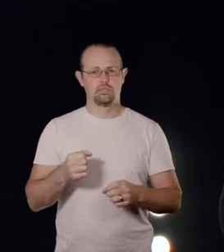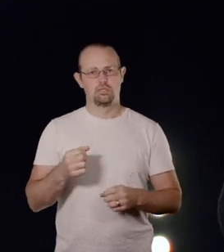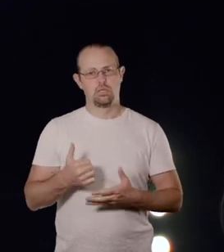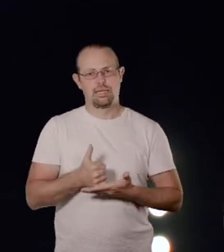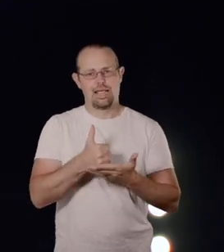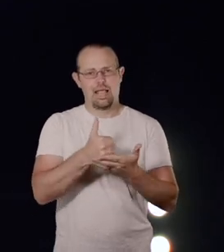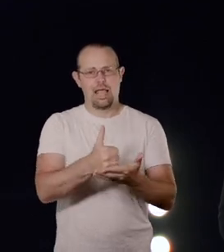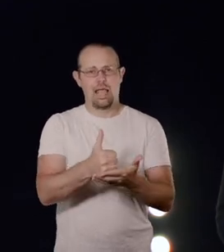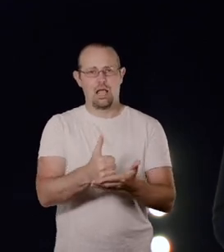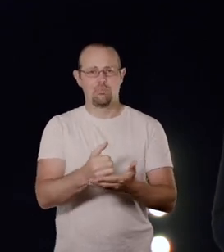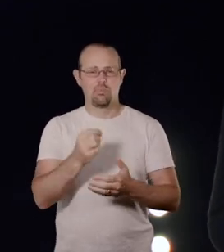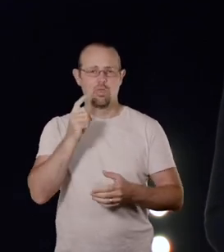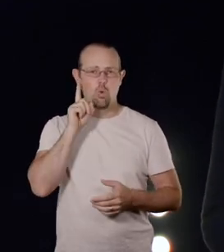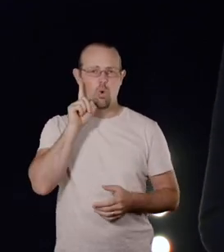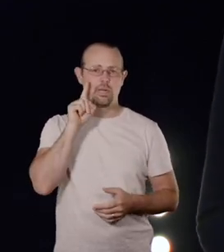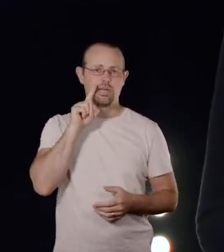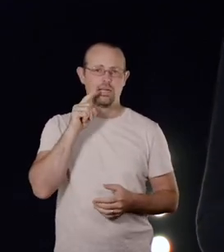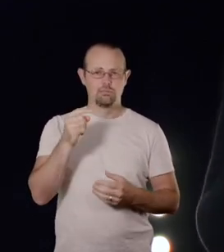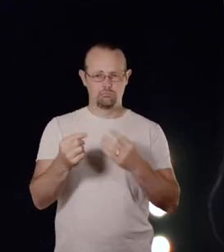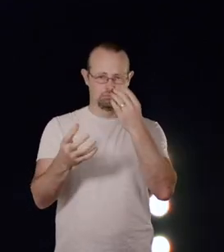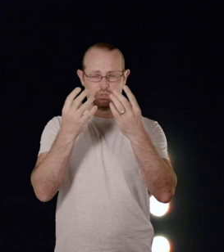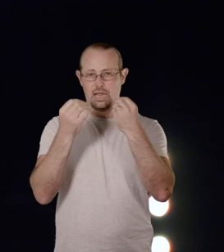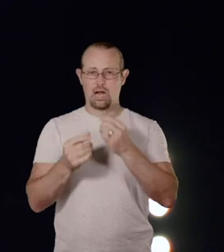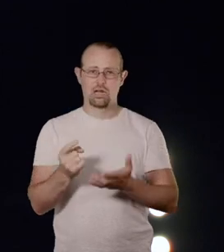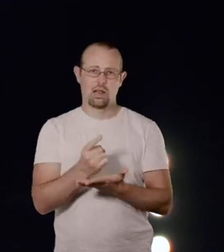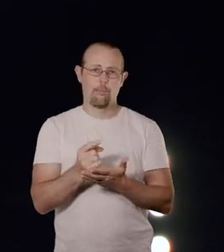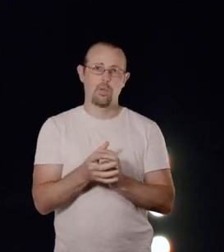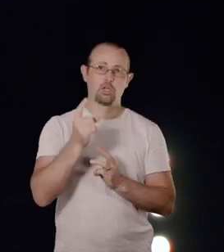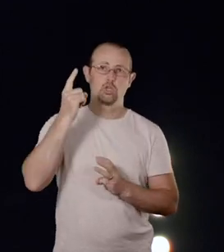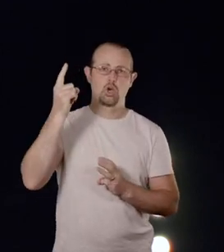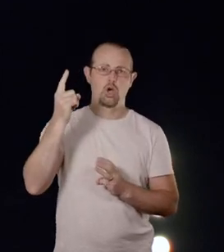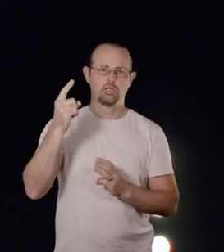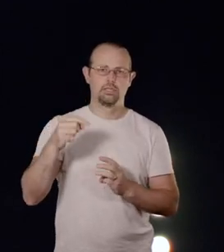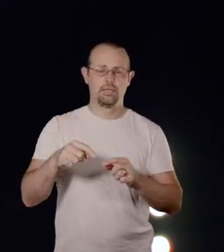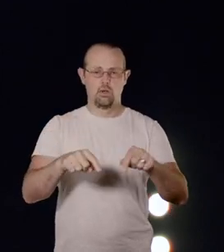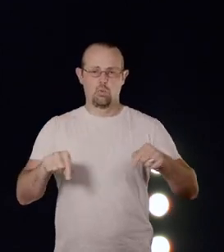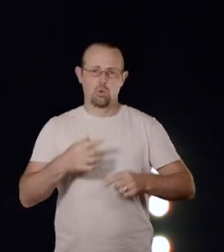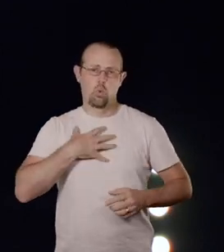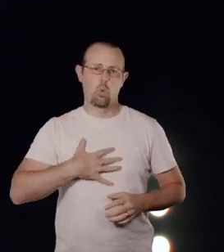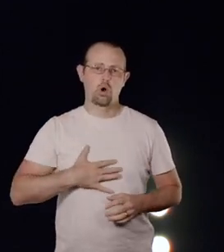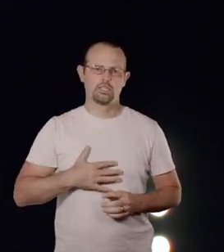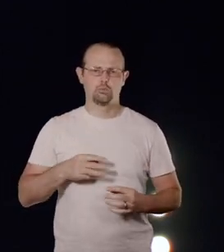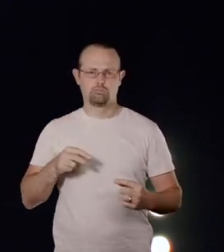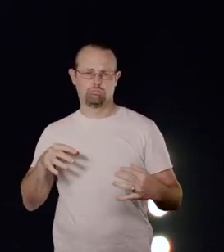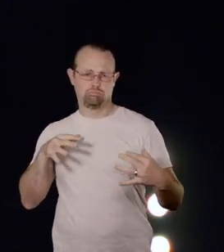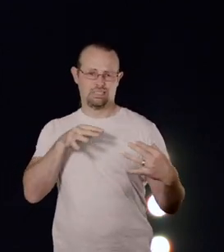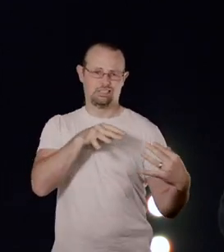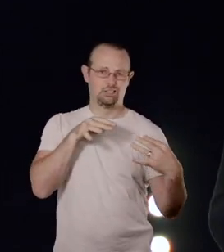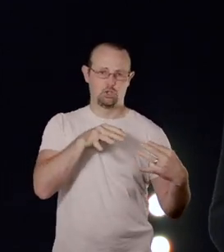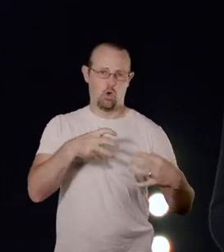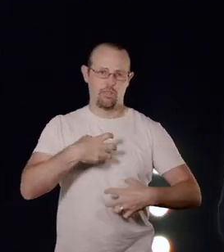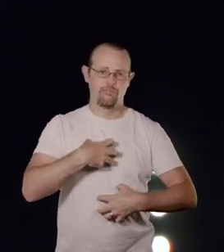fellowship, praying together and learning about God. We really want to assault the fear. And right now, hopefully,